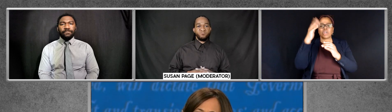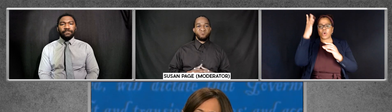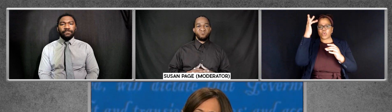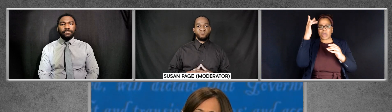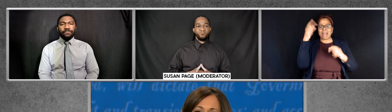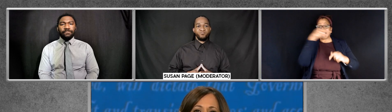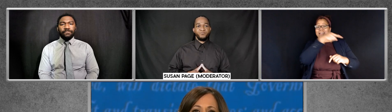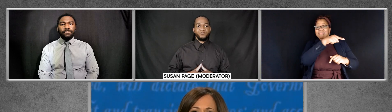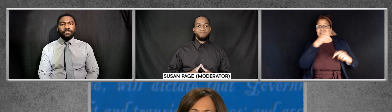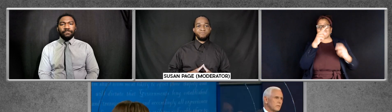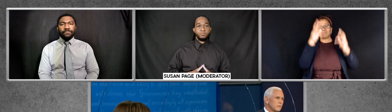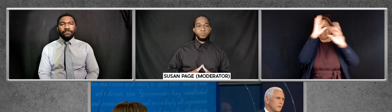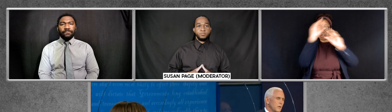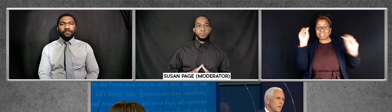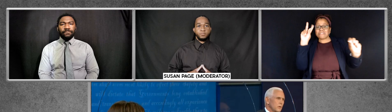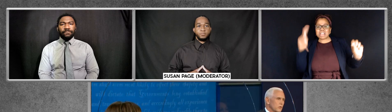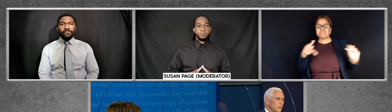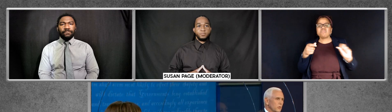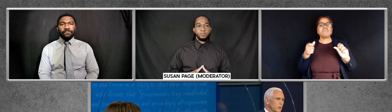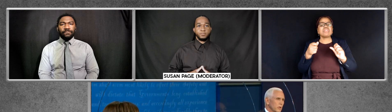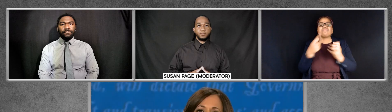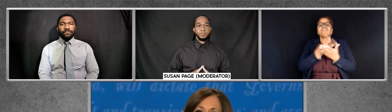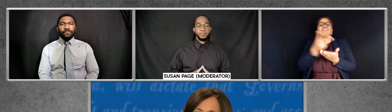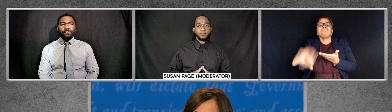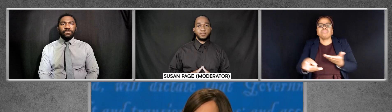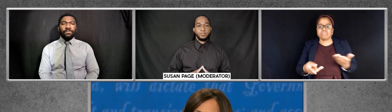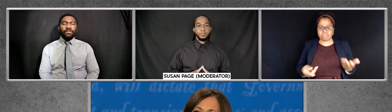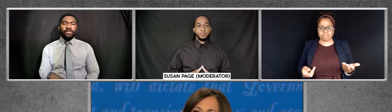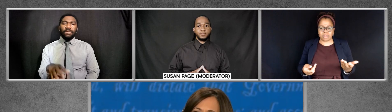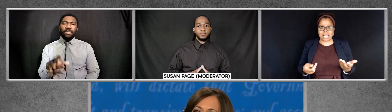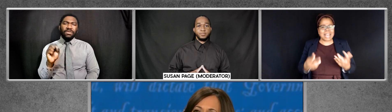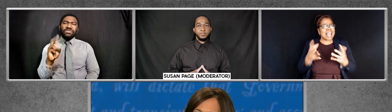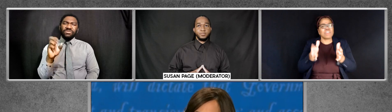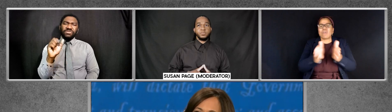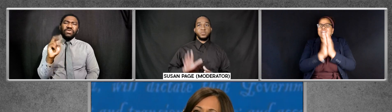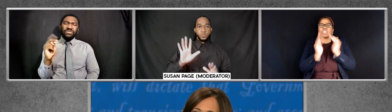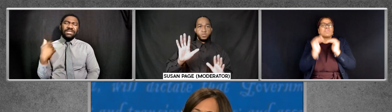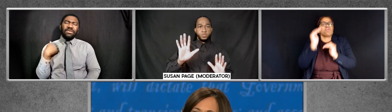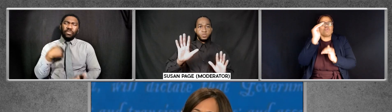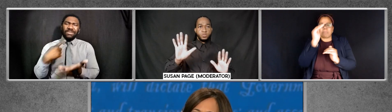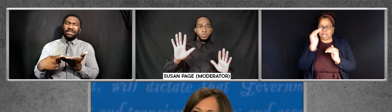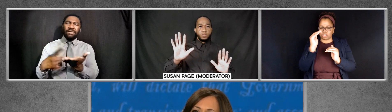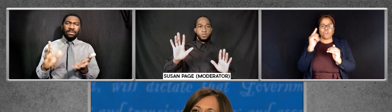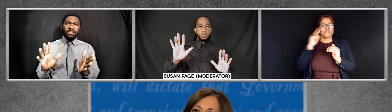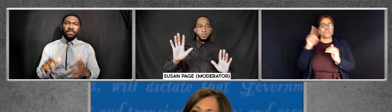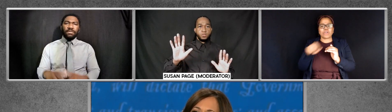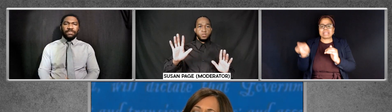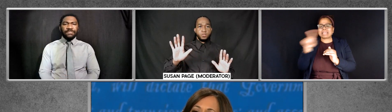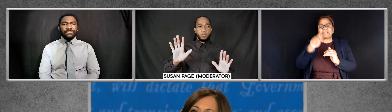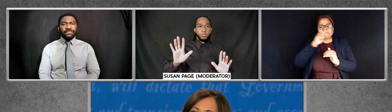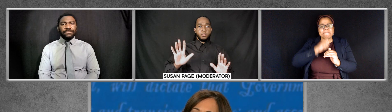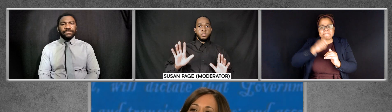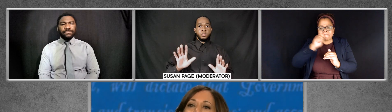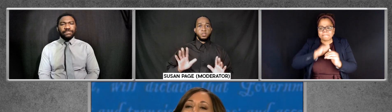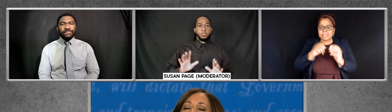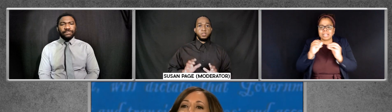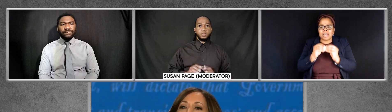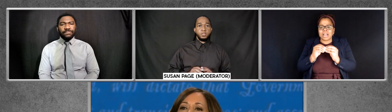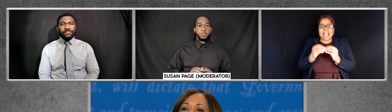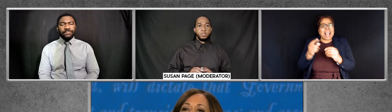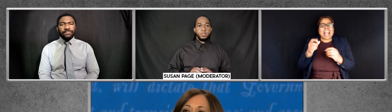this administration. It is asking too much of the people. Susan, we talked about It is asking too much of the people. That they would not be equipped